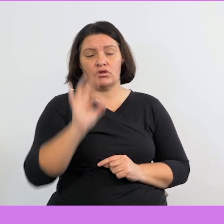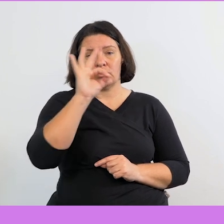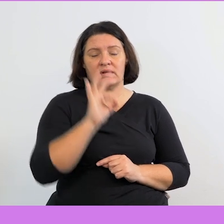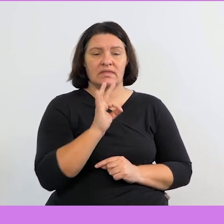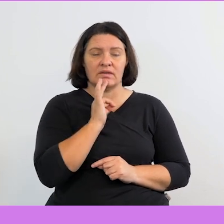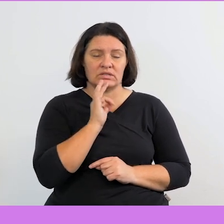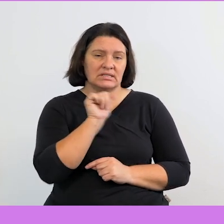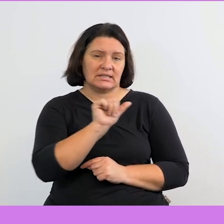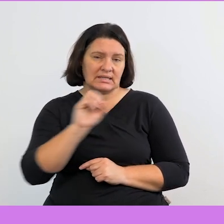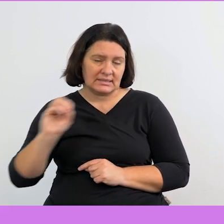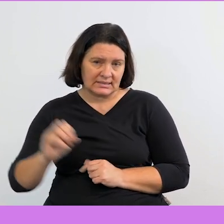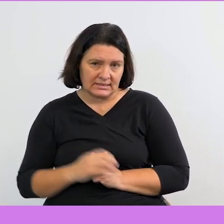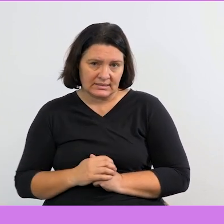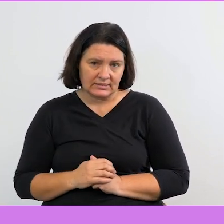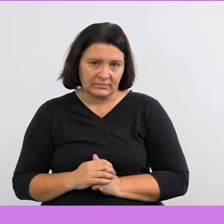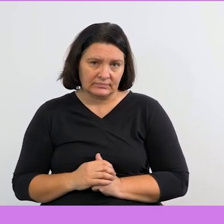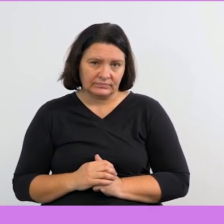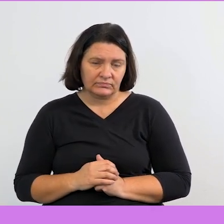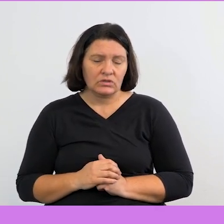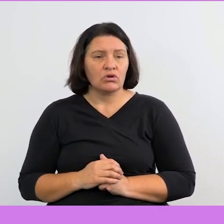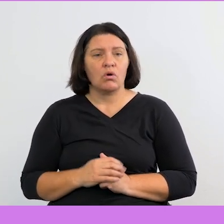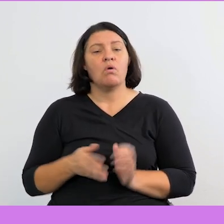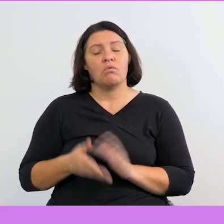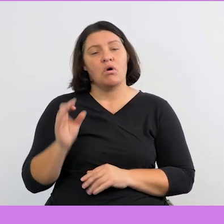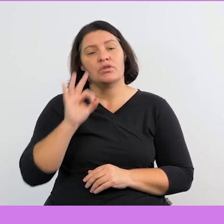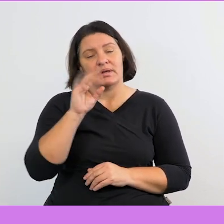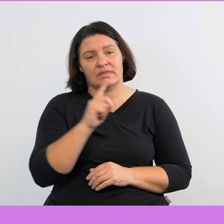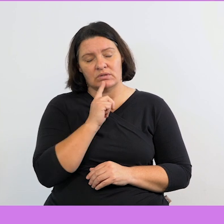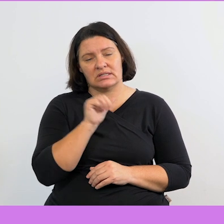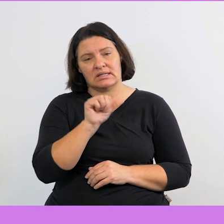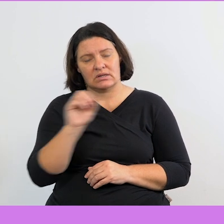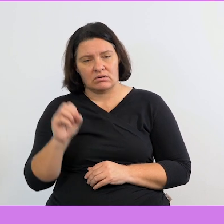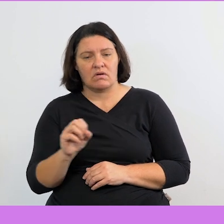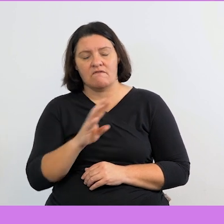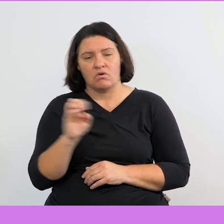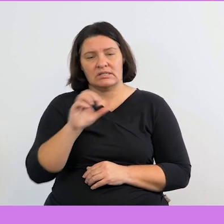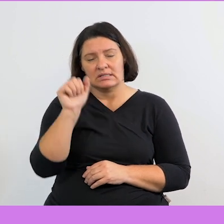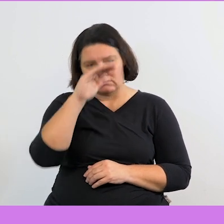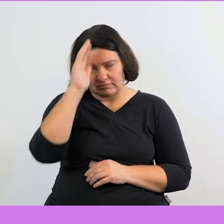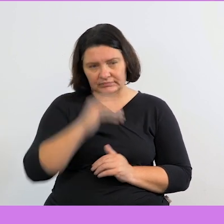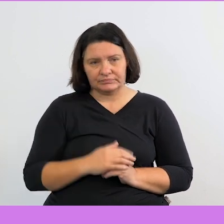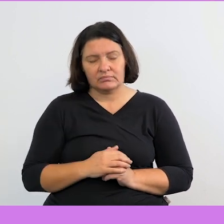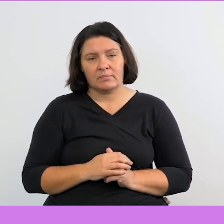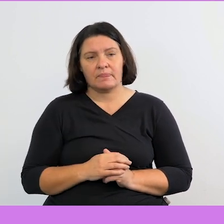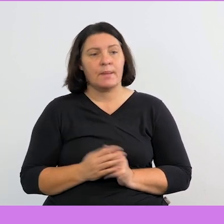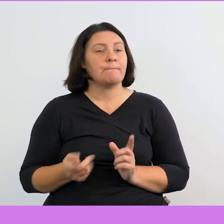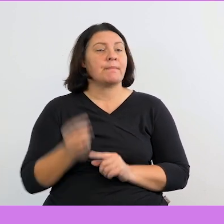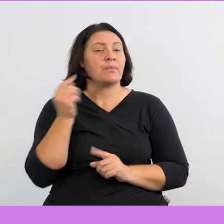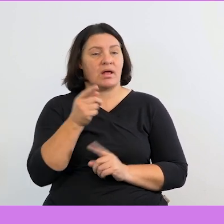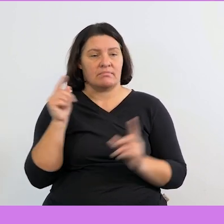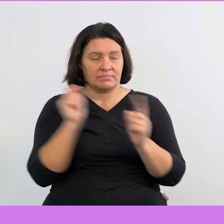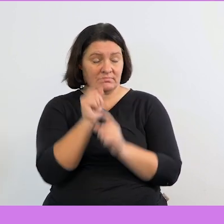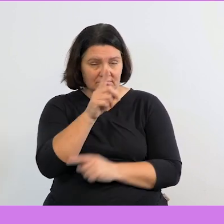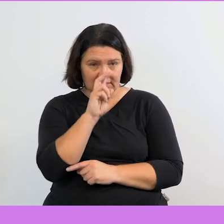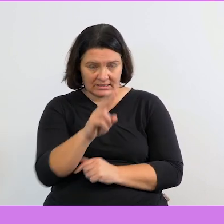rolls, the total cost will be 3,600. So I go 3,200, 400, 600. Where does it